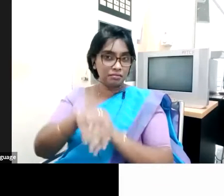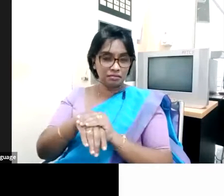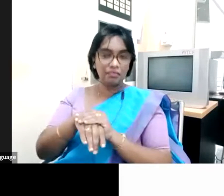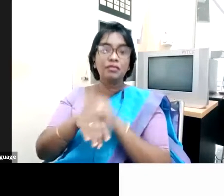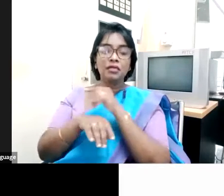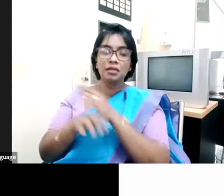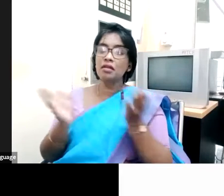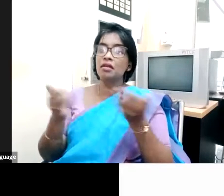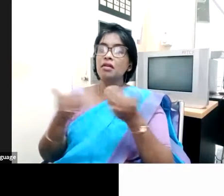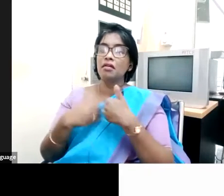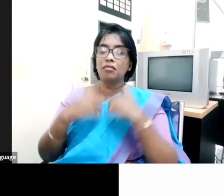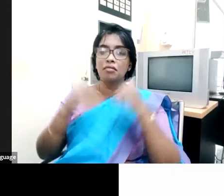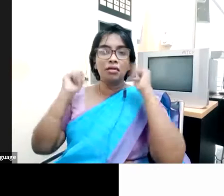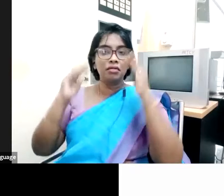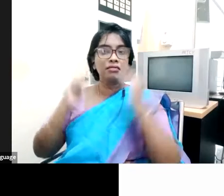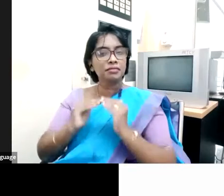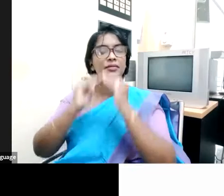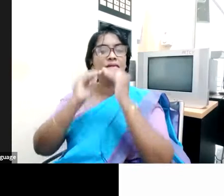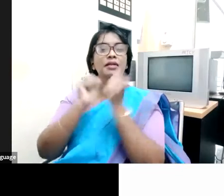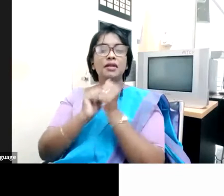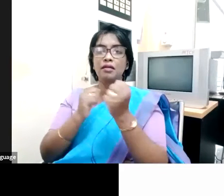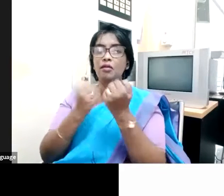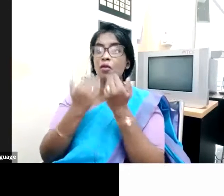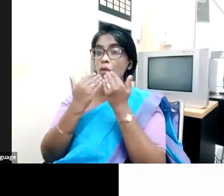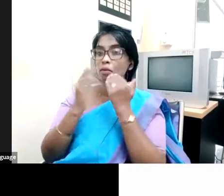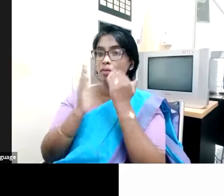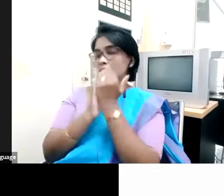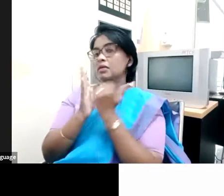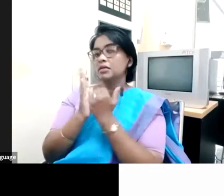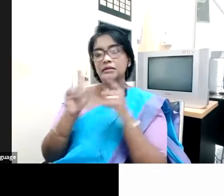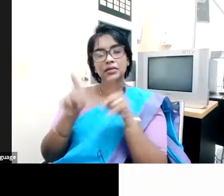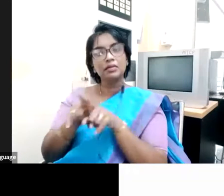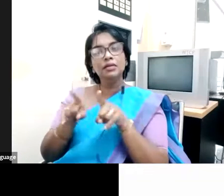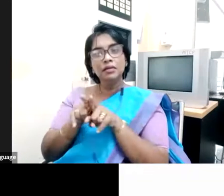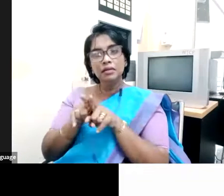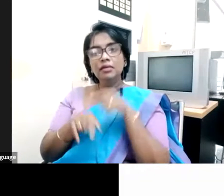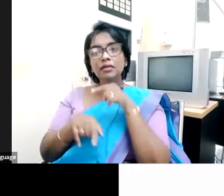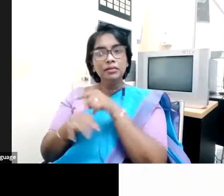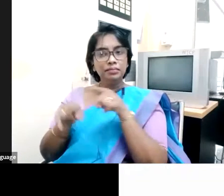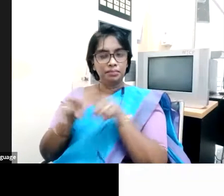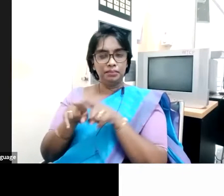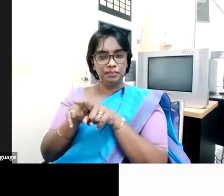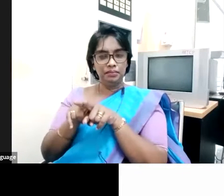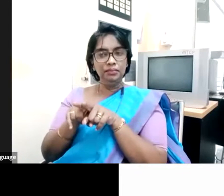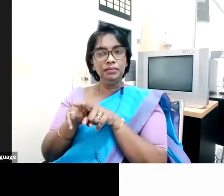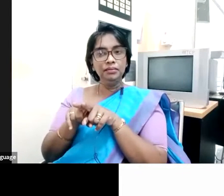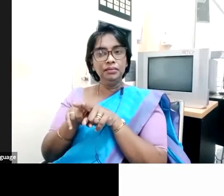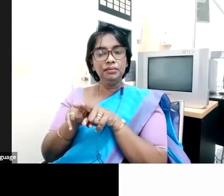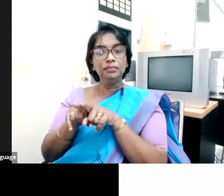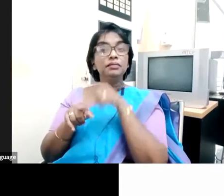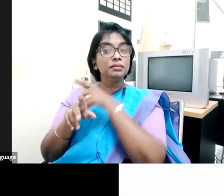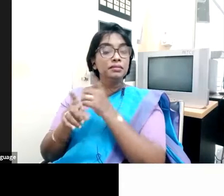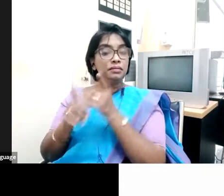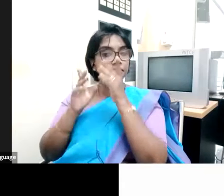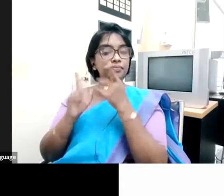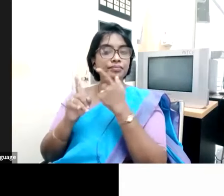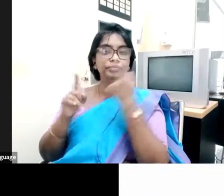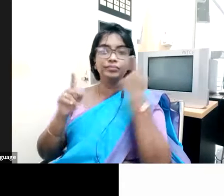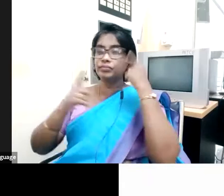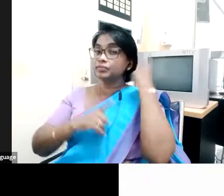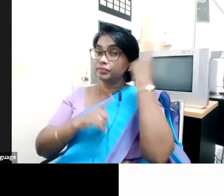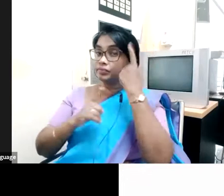business. And it is our invitation to you today to bring that expertise to the Global Compact network to